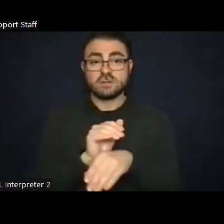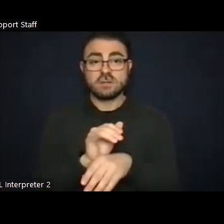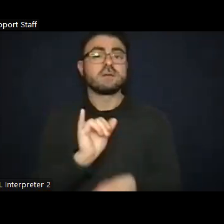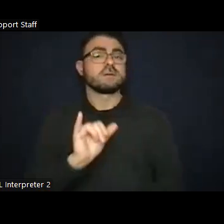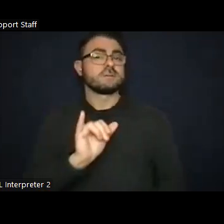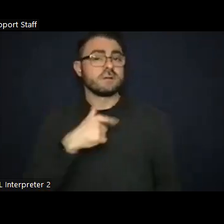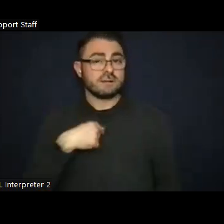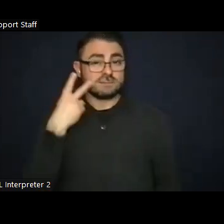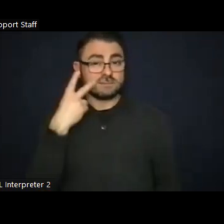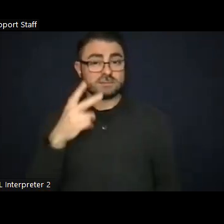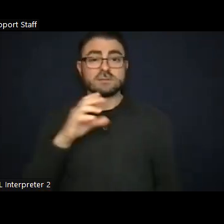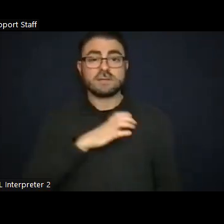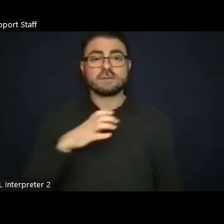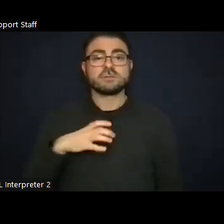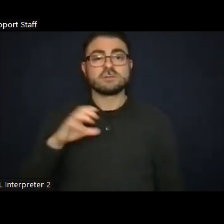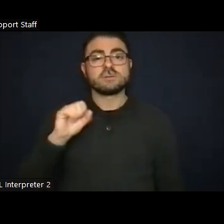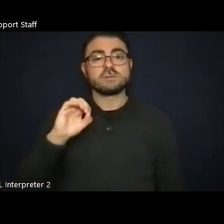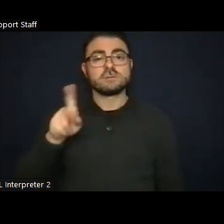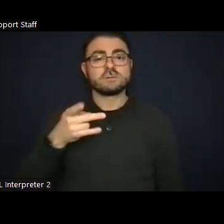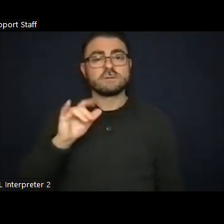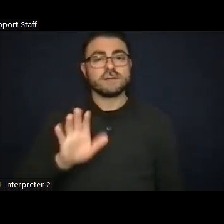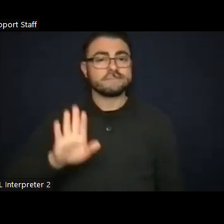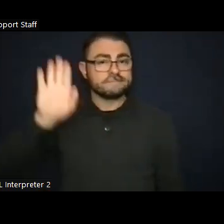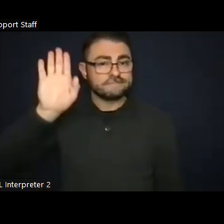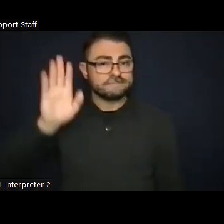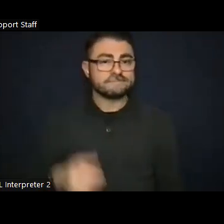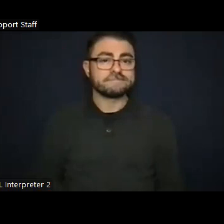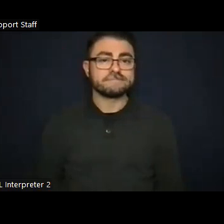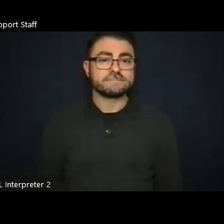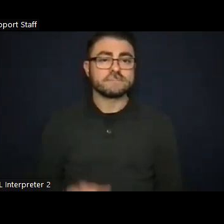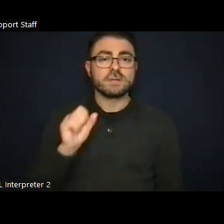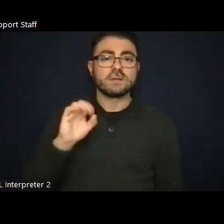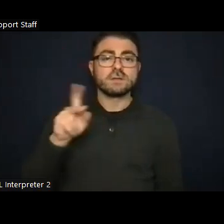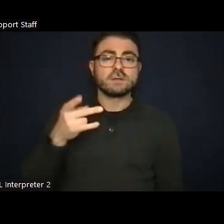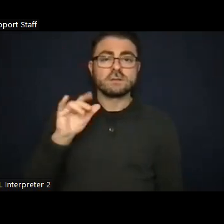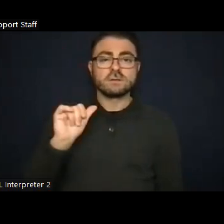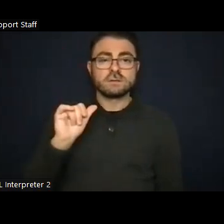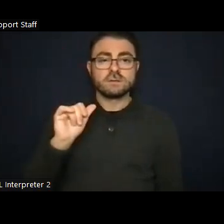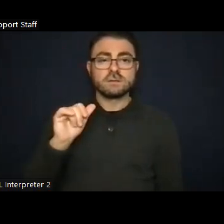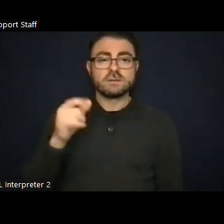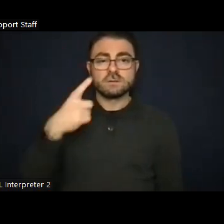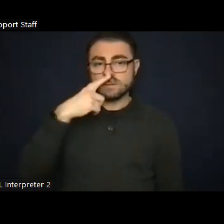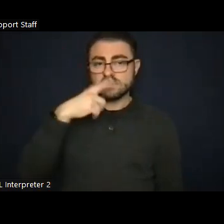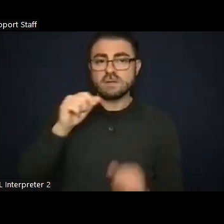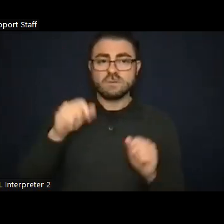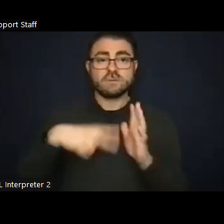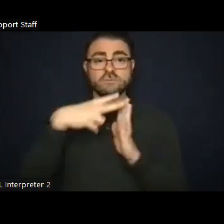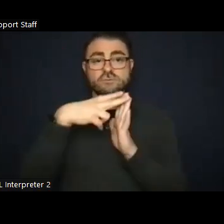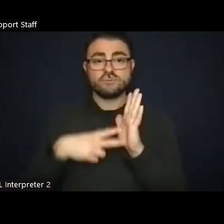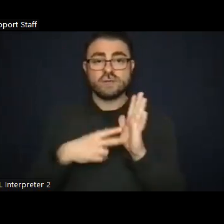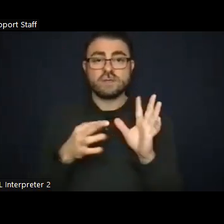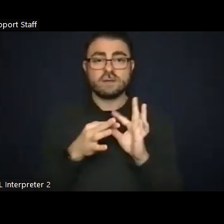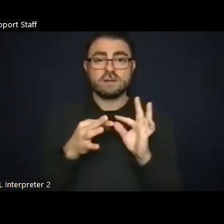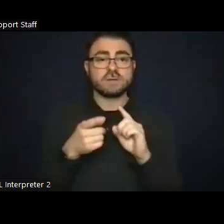have Commissioner Sophia has her hand up. I was just gonna ask, can we read the comments from the